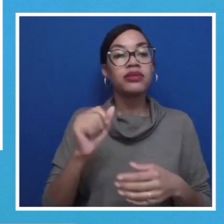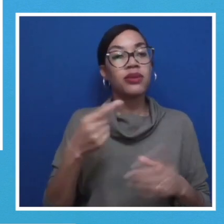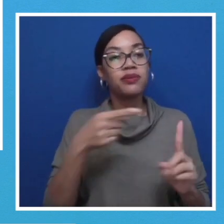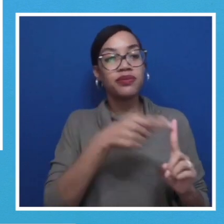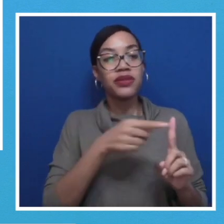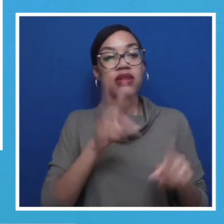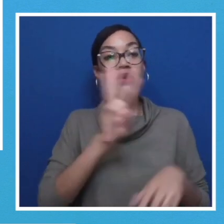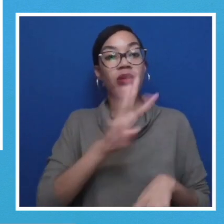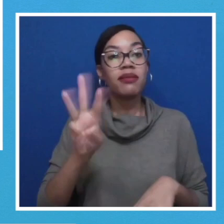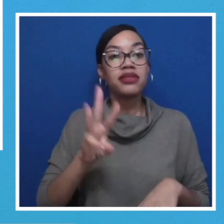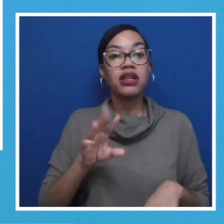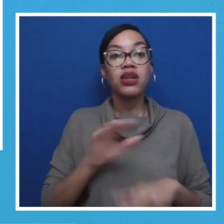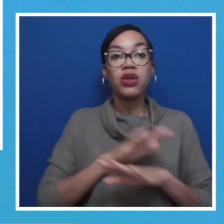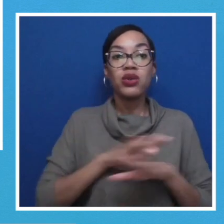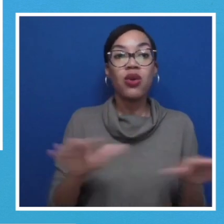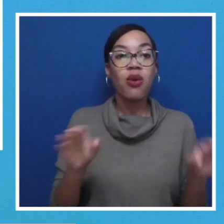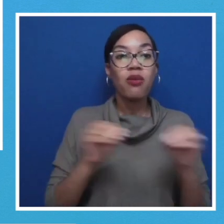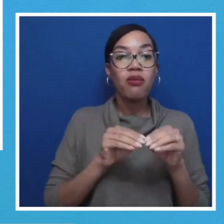now, check out